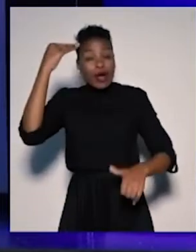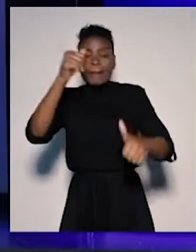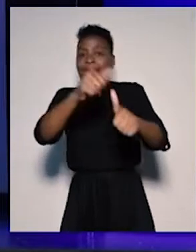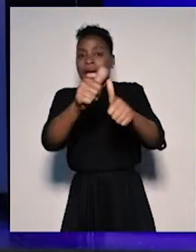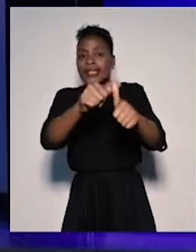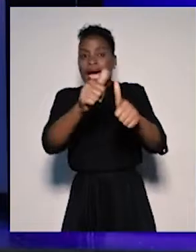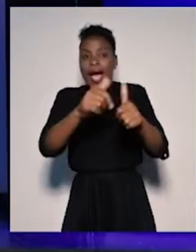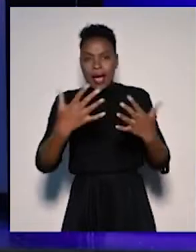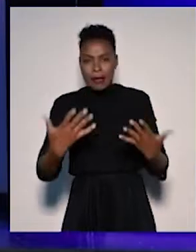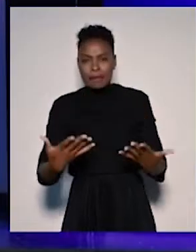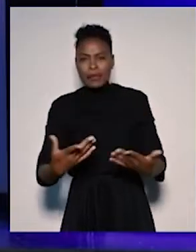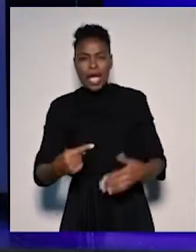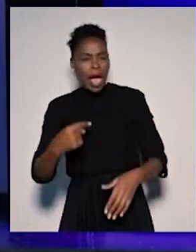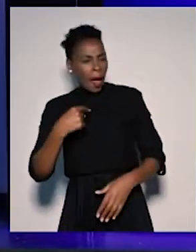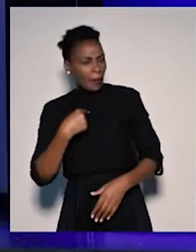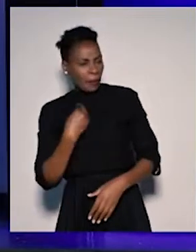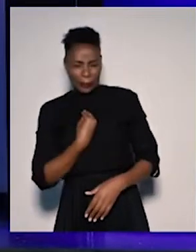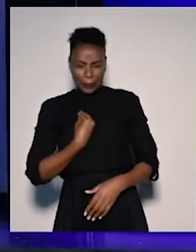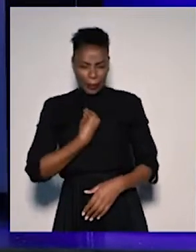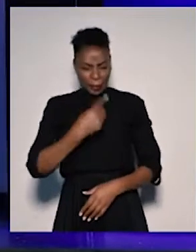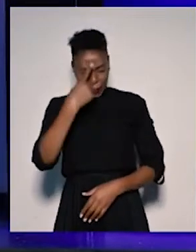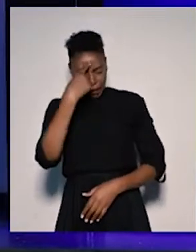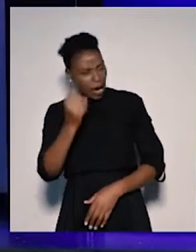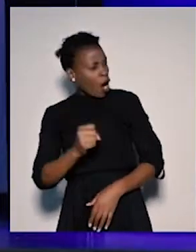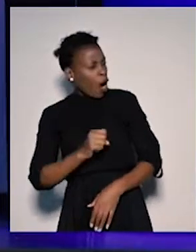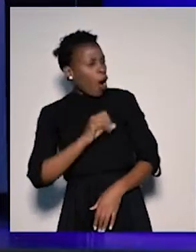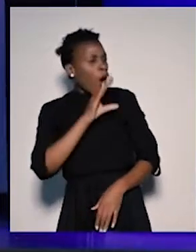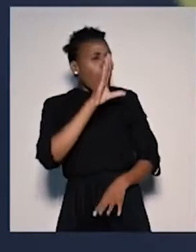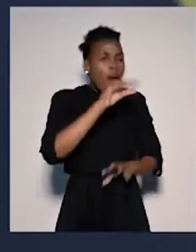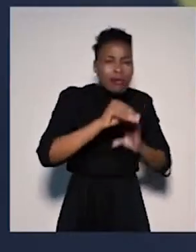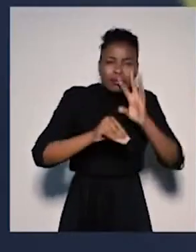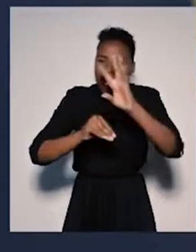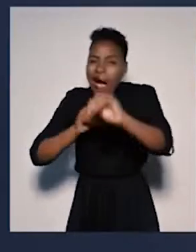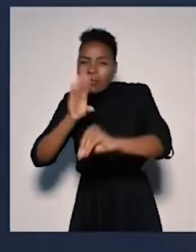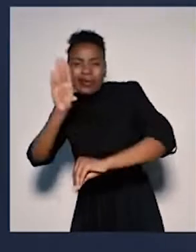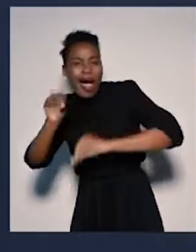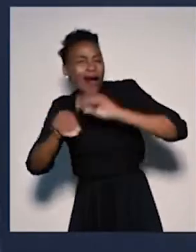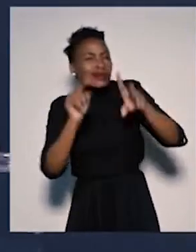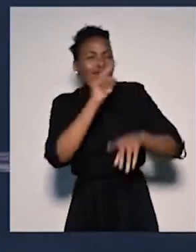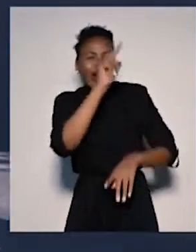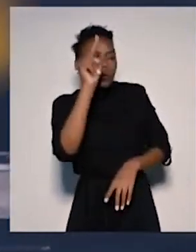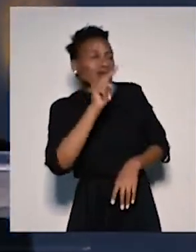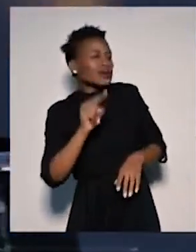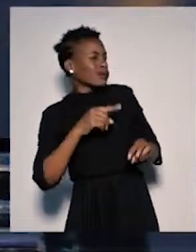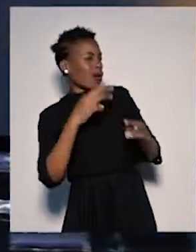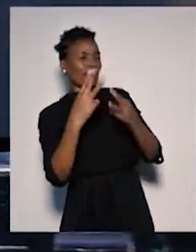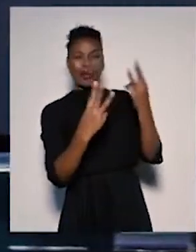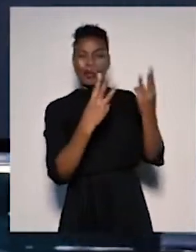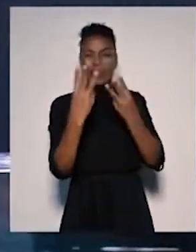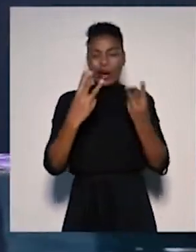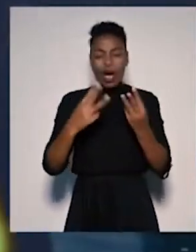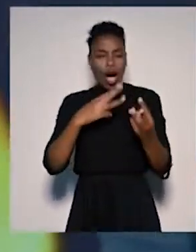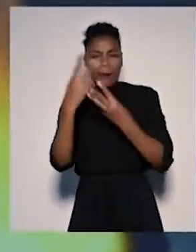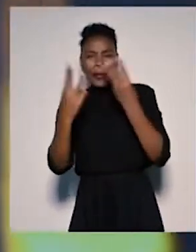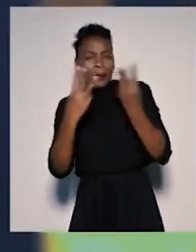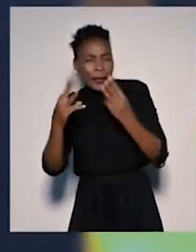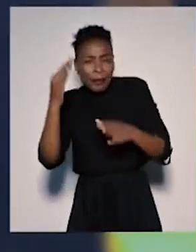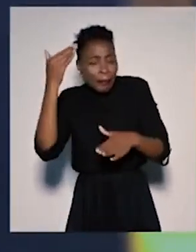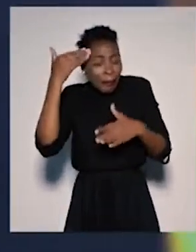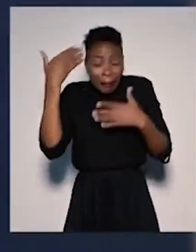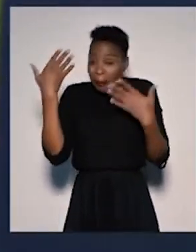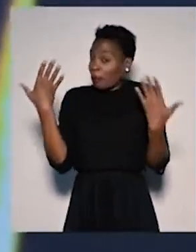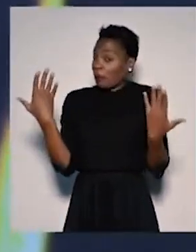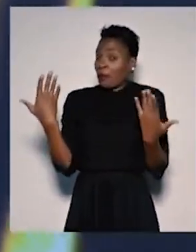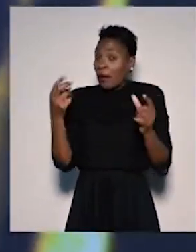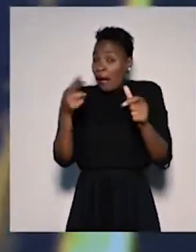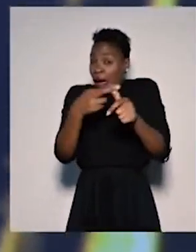As a young believer, I used to ask people questions. How can I know what is God's perfect will for my life? And people never used to know how to